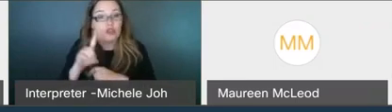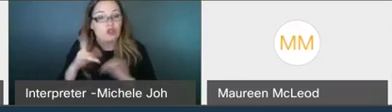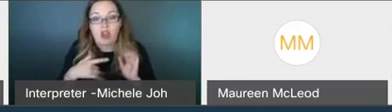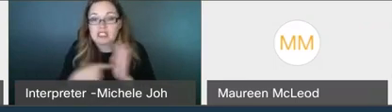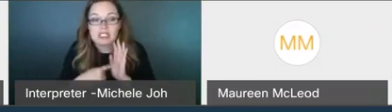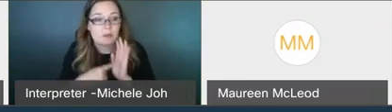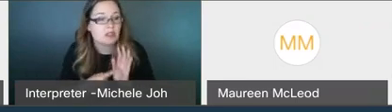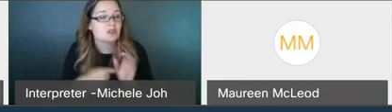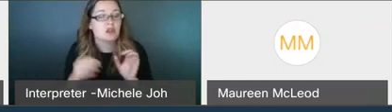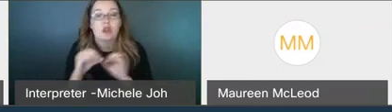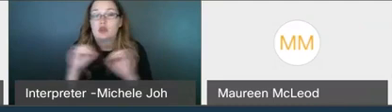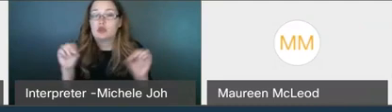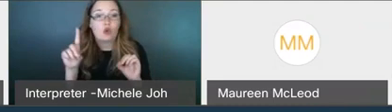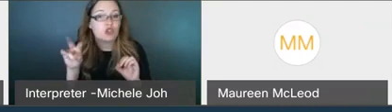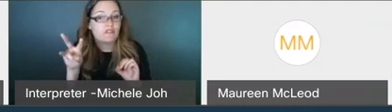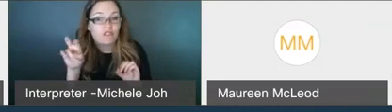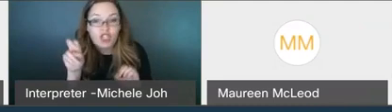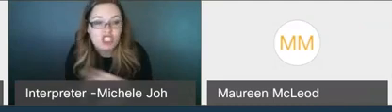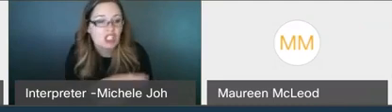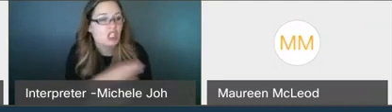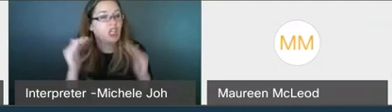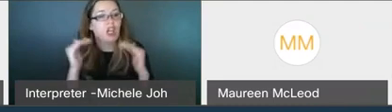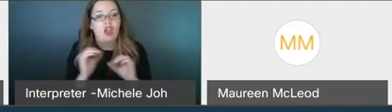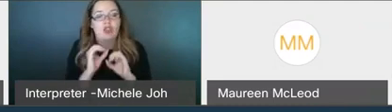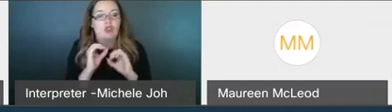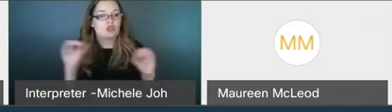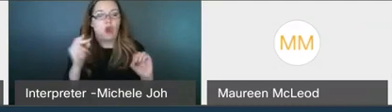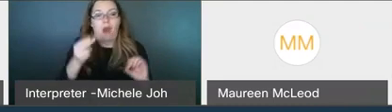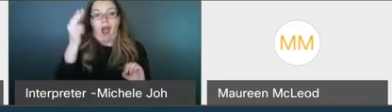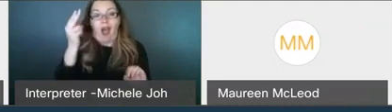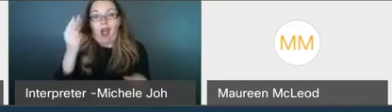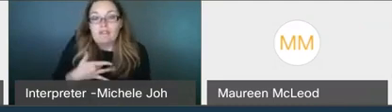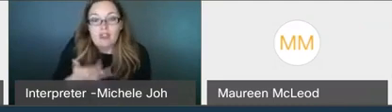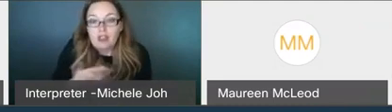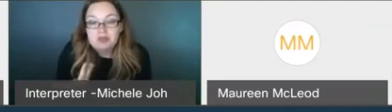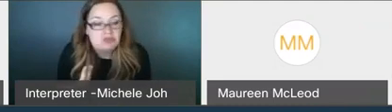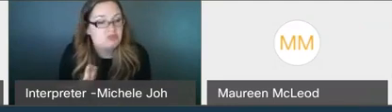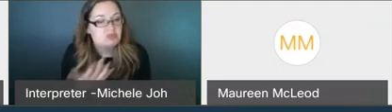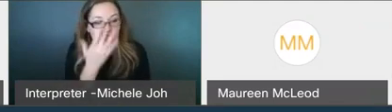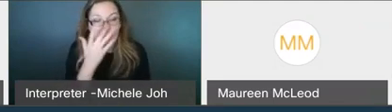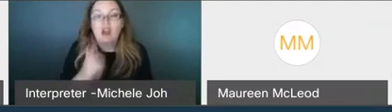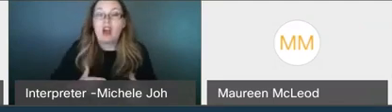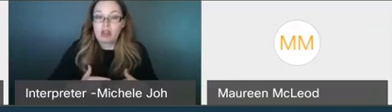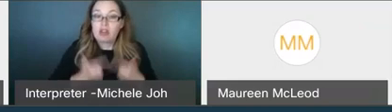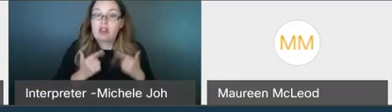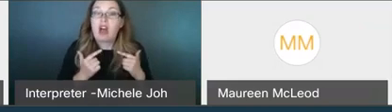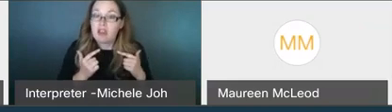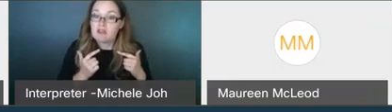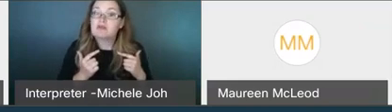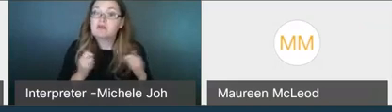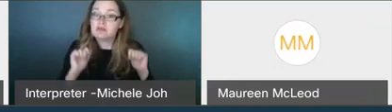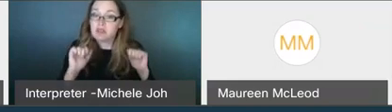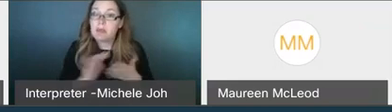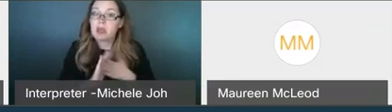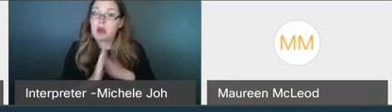high. It prevents impulsive use of an opioid. There is certainly lifestyle stabilization that takes place,